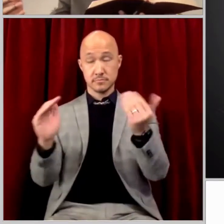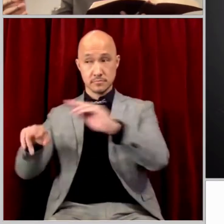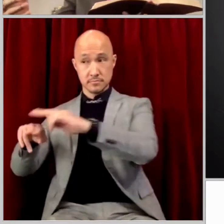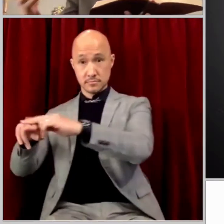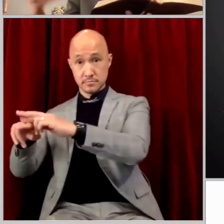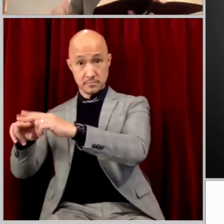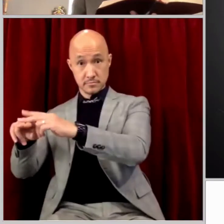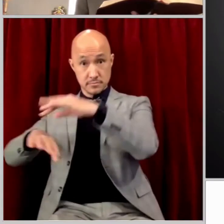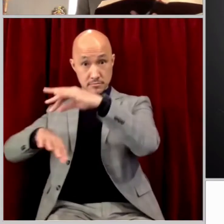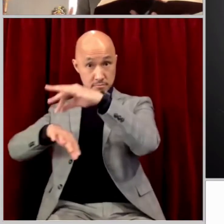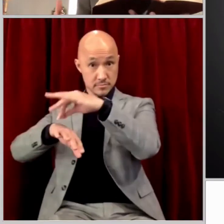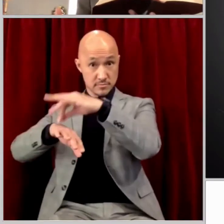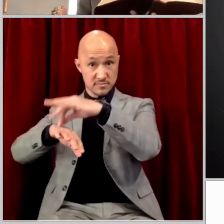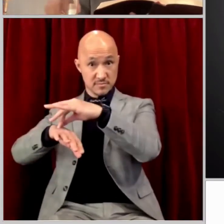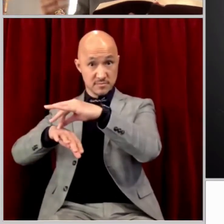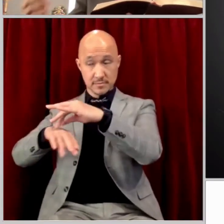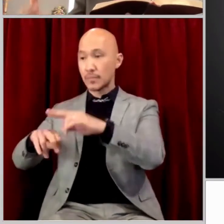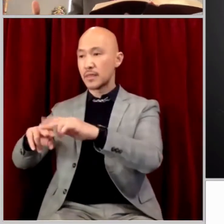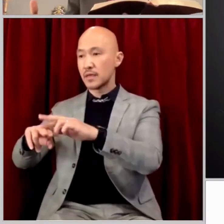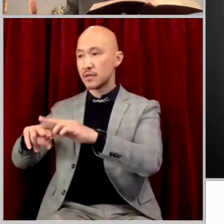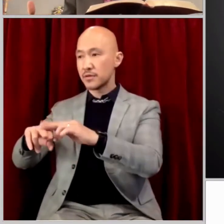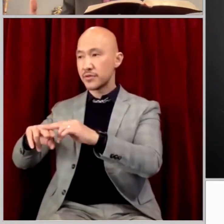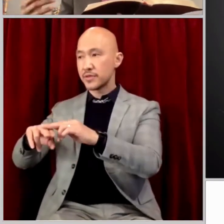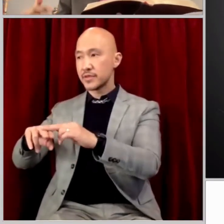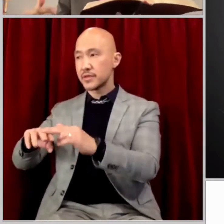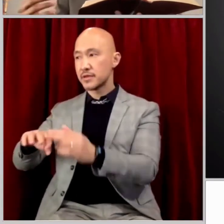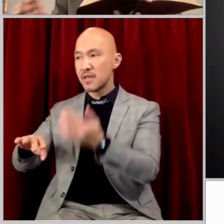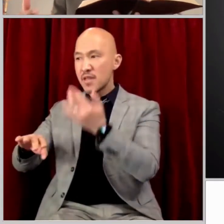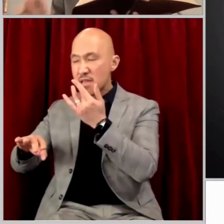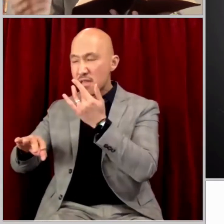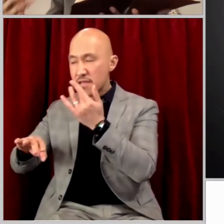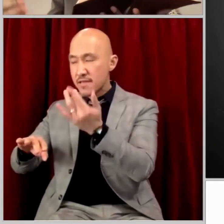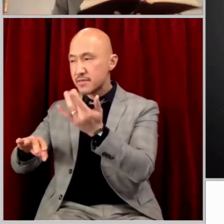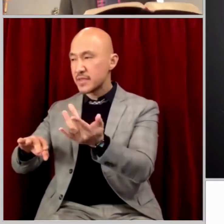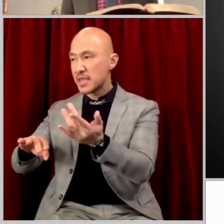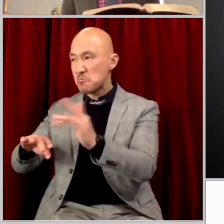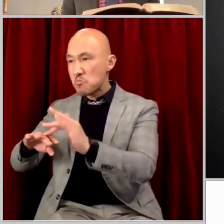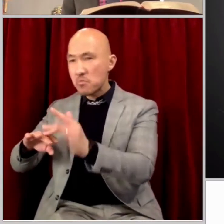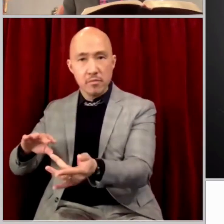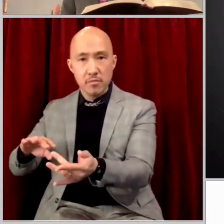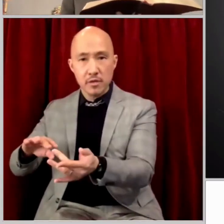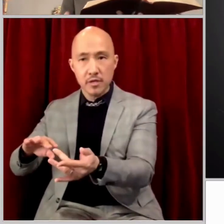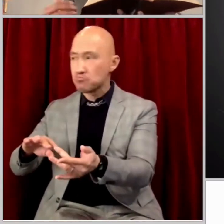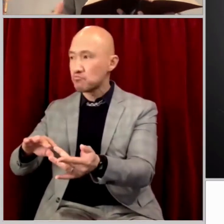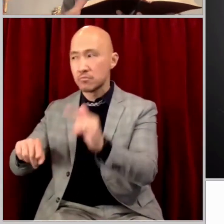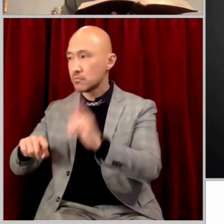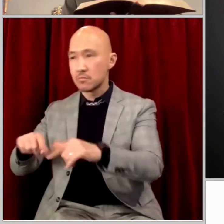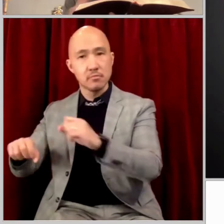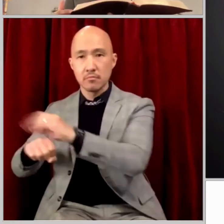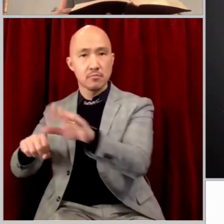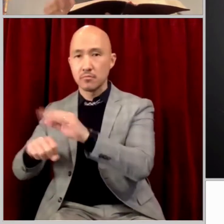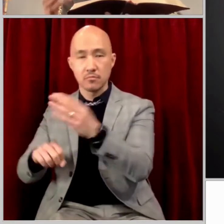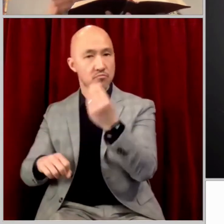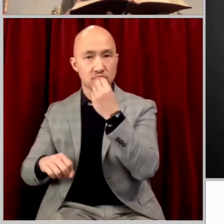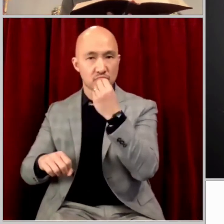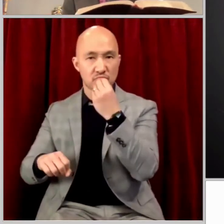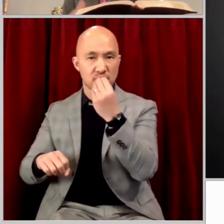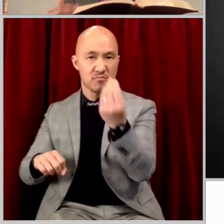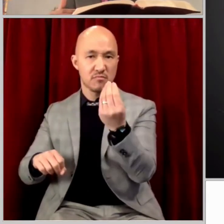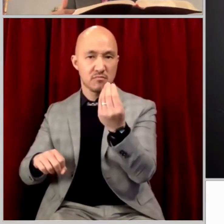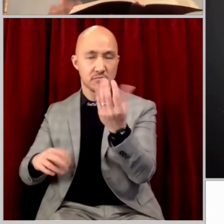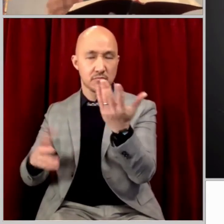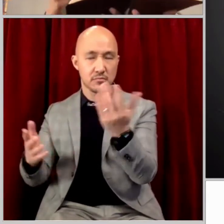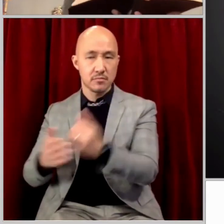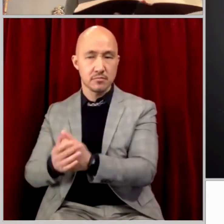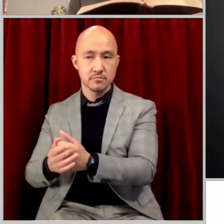the earth, but if the salt loses its flavor, how shall it be seasoned? It is then good for nothing but to be